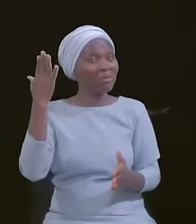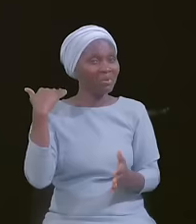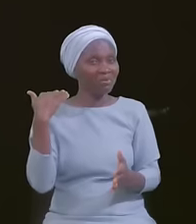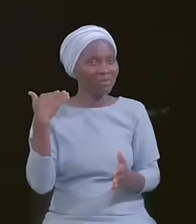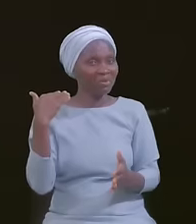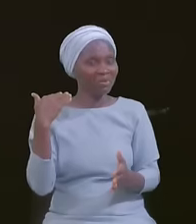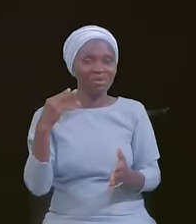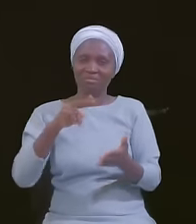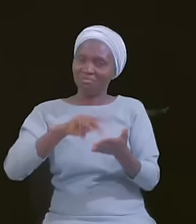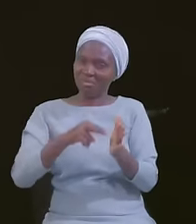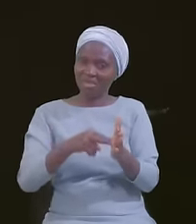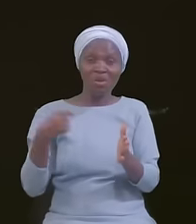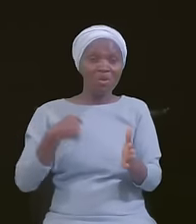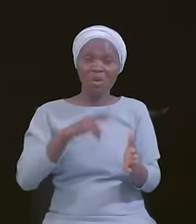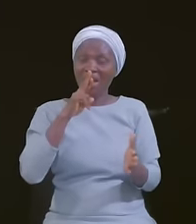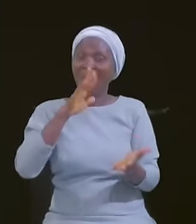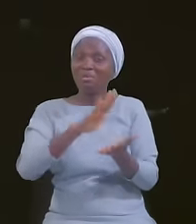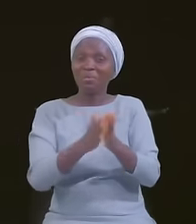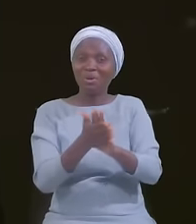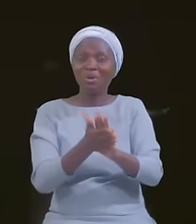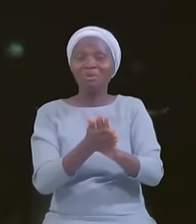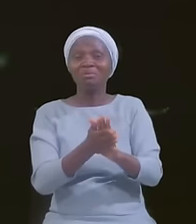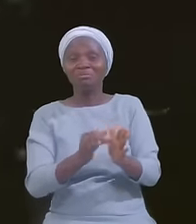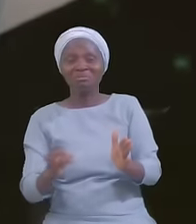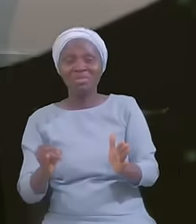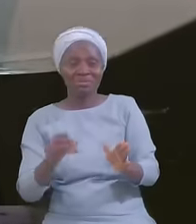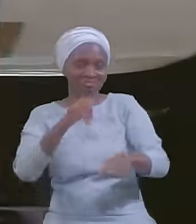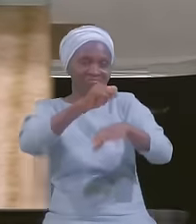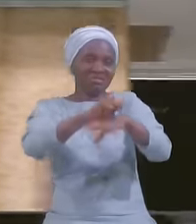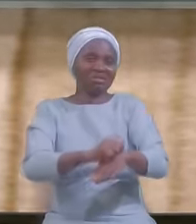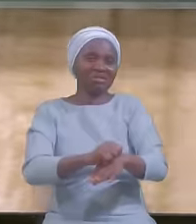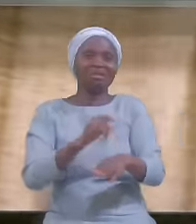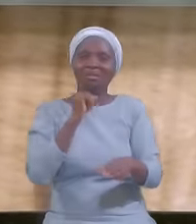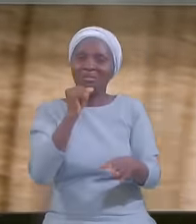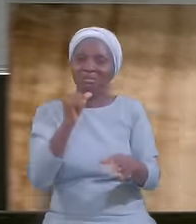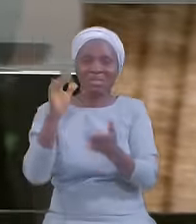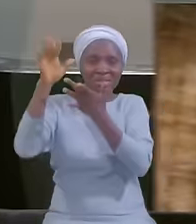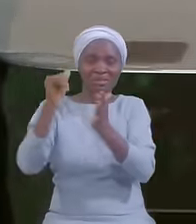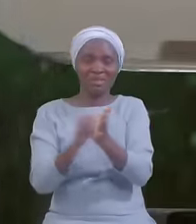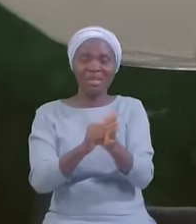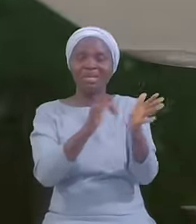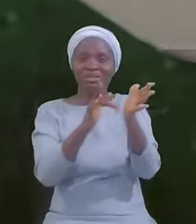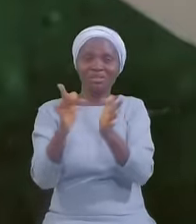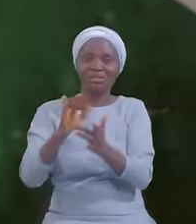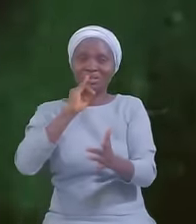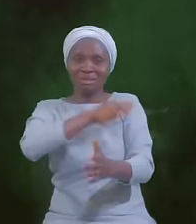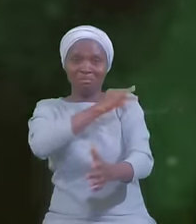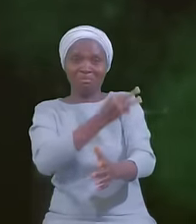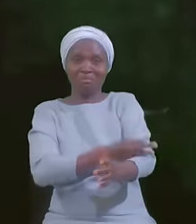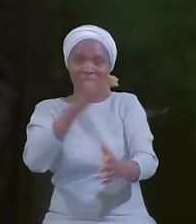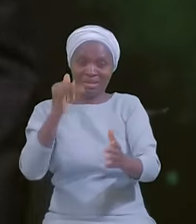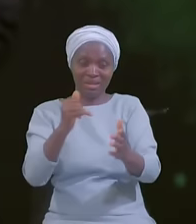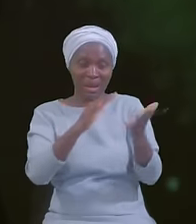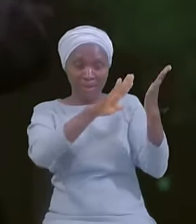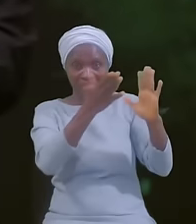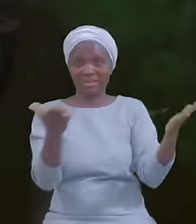becoming traditional. We're not expecting that Christ, the mightily present over here, to do what we have